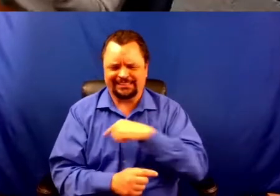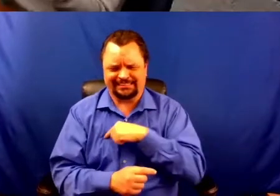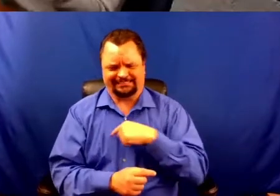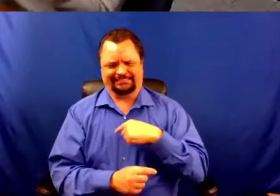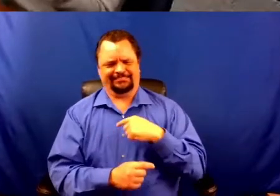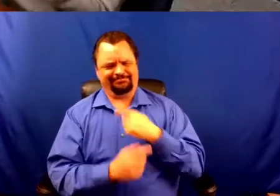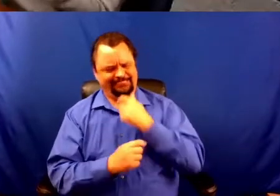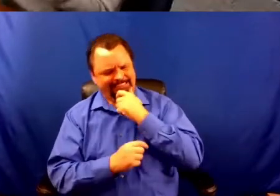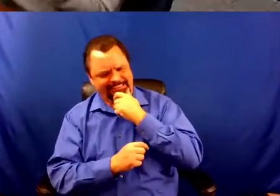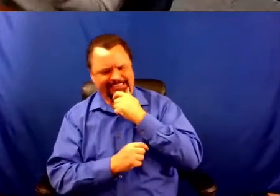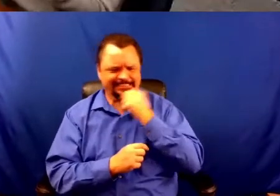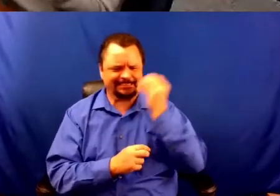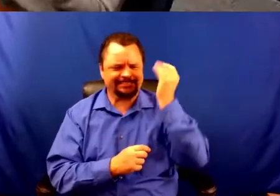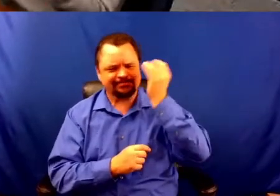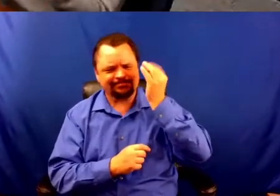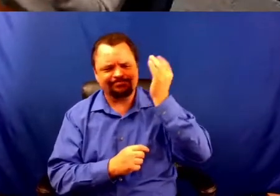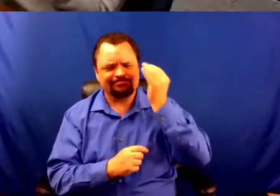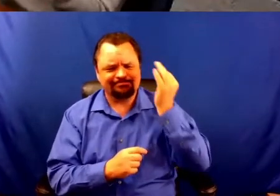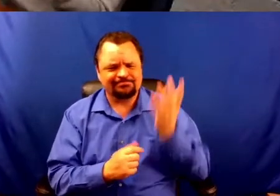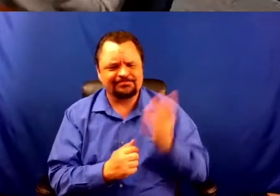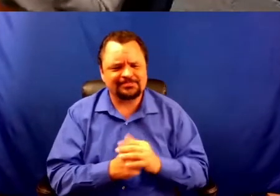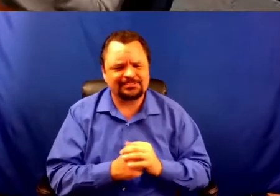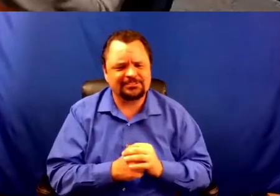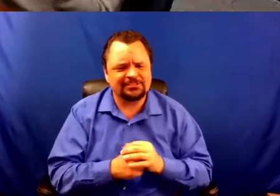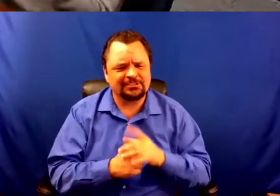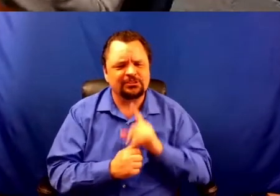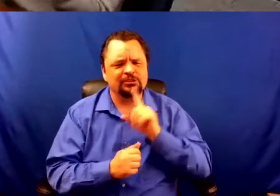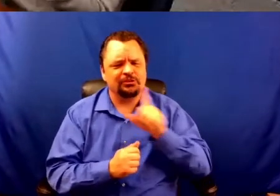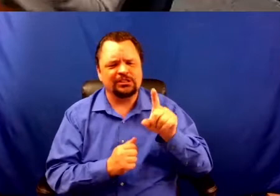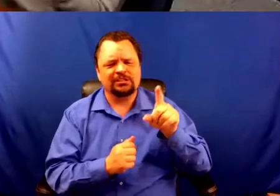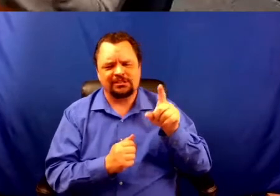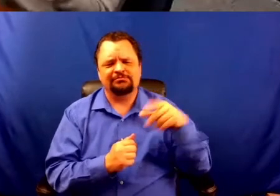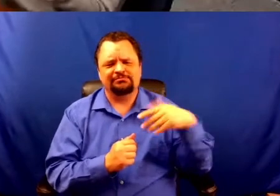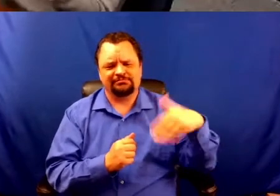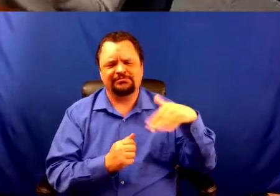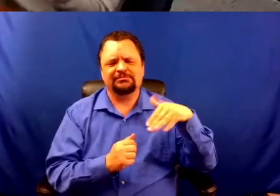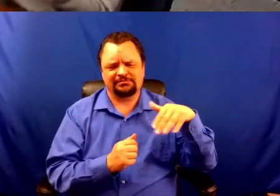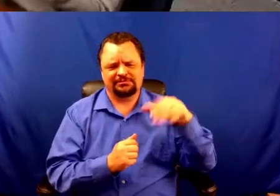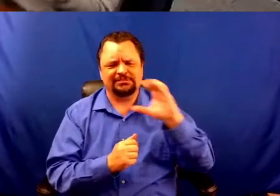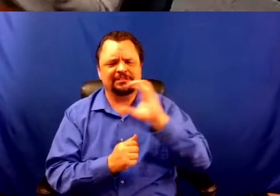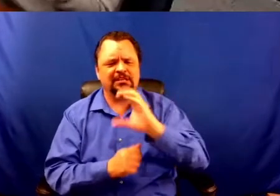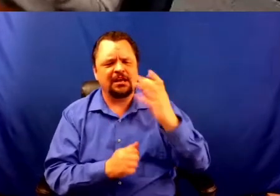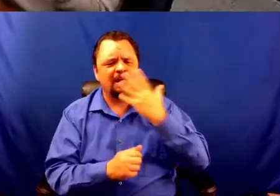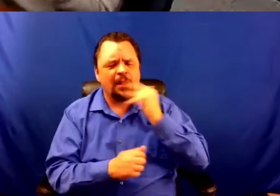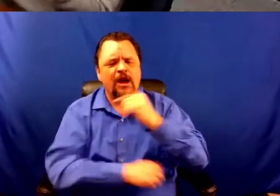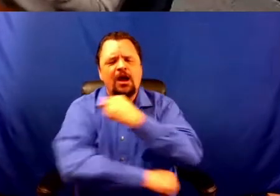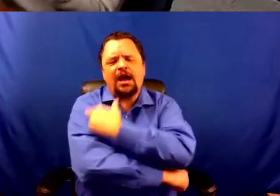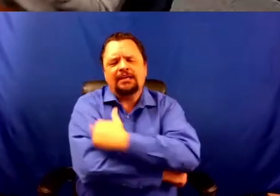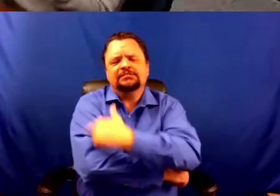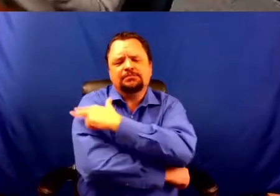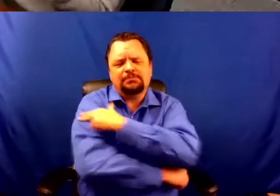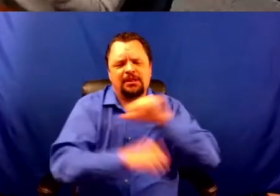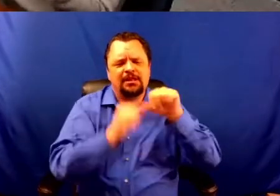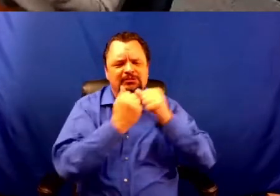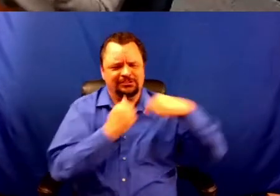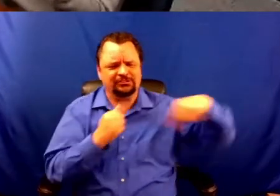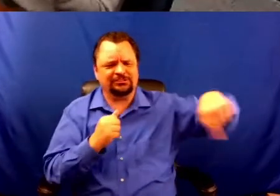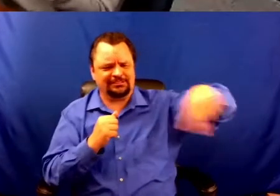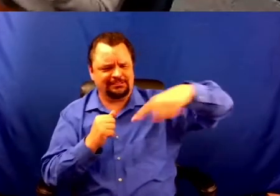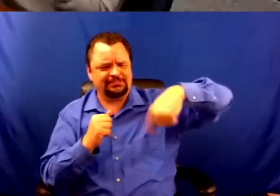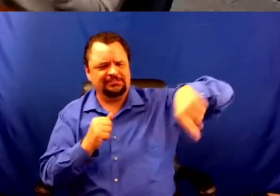there is a whereas paragraph. The Colorado Hospital Association and the Colorado Healthcare Association both believe that